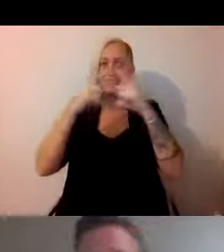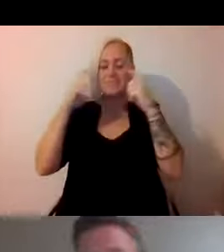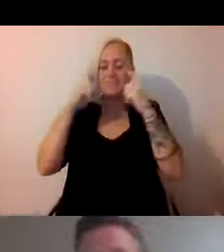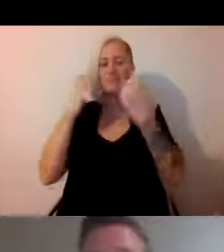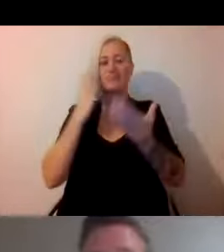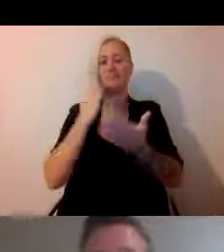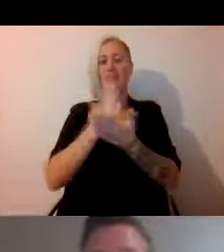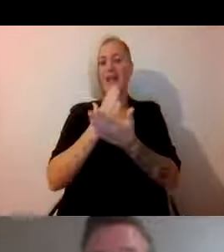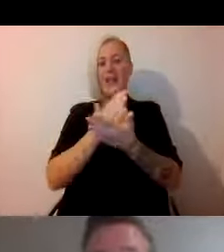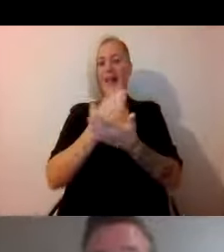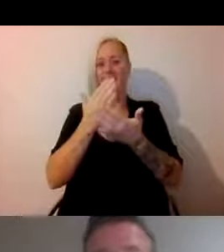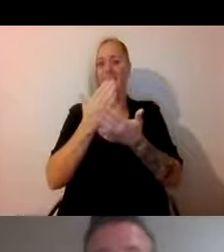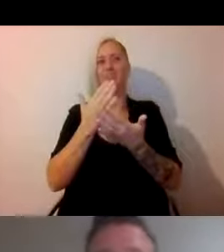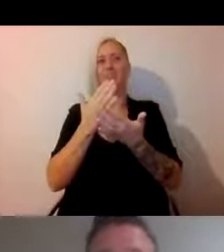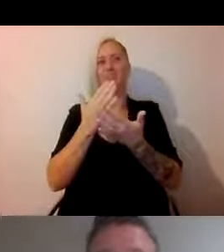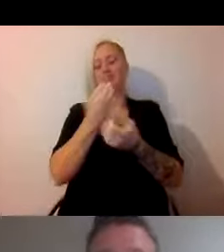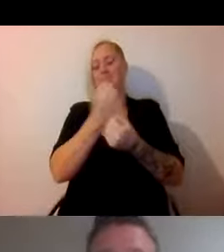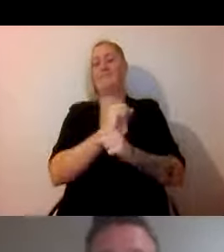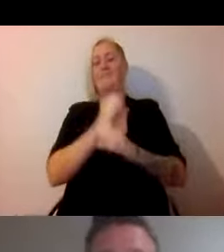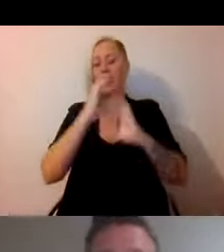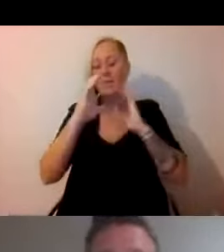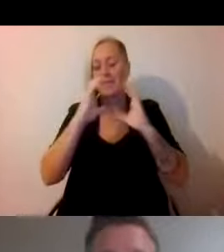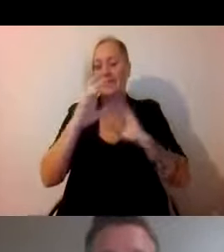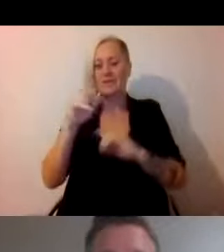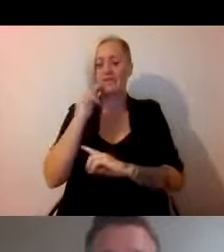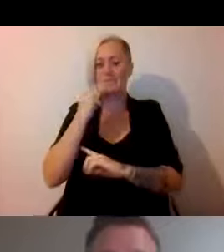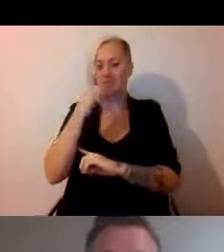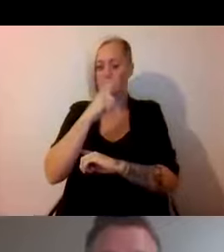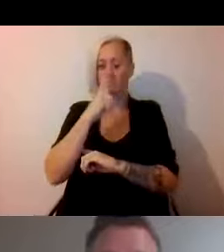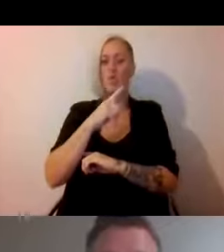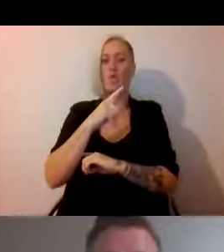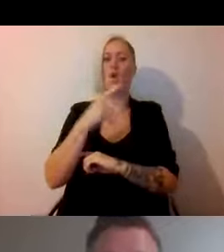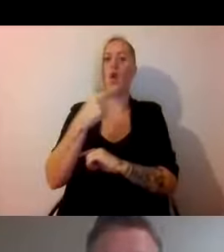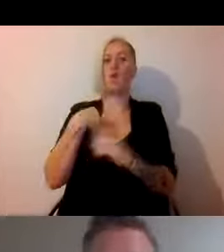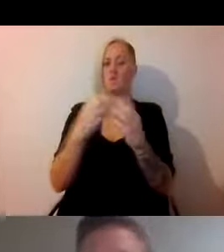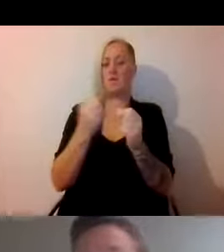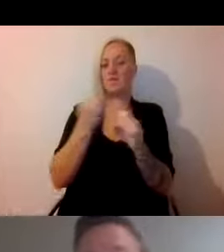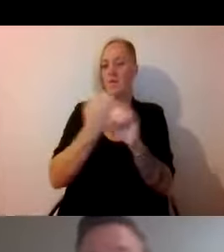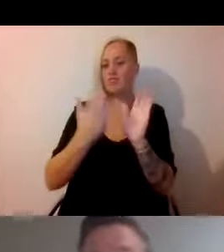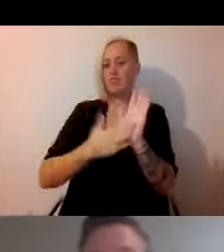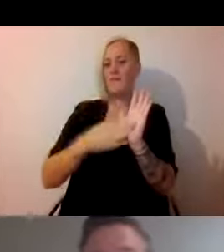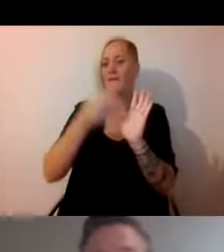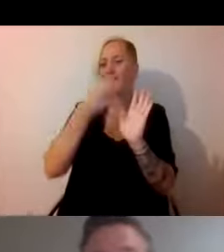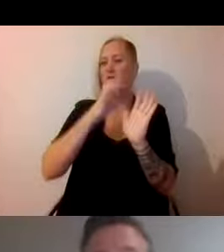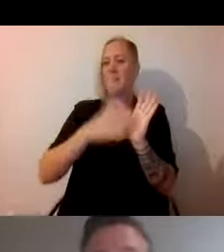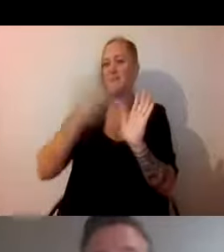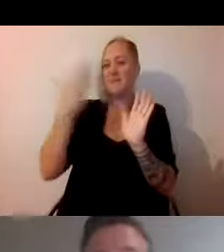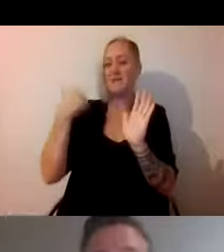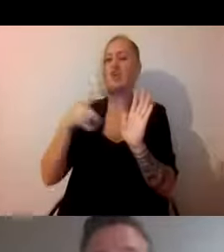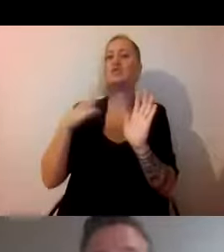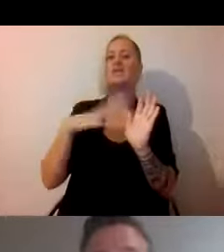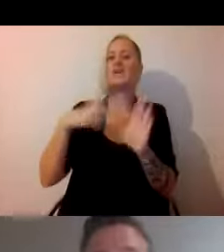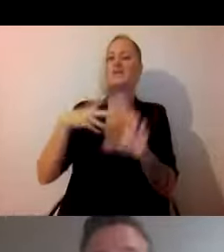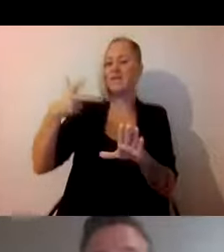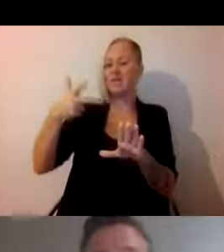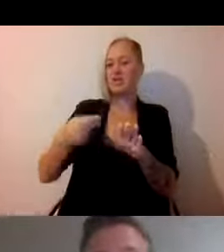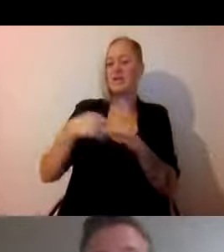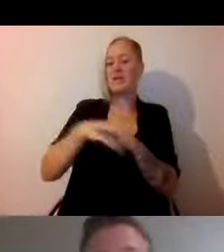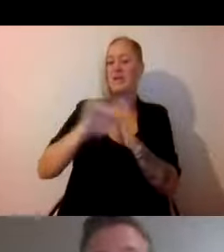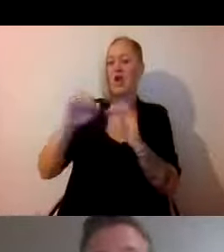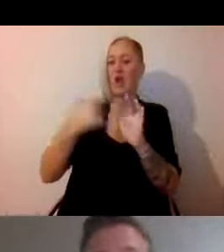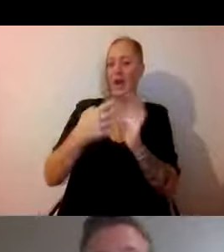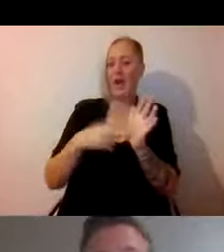deaf people. I actually was with my grandmother a few months ago. She had to have an injection in her knee, and the physician